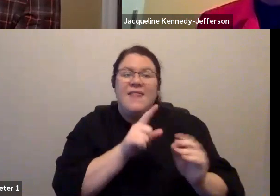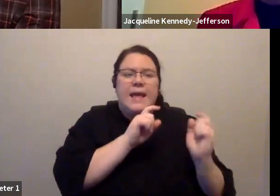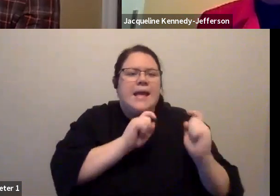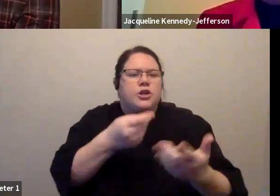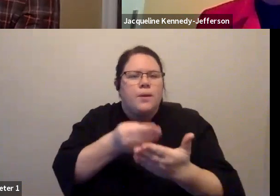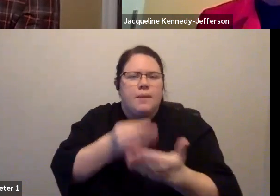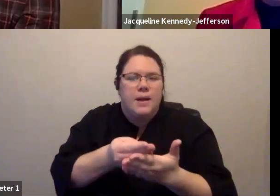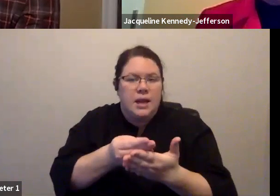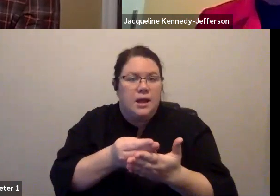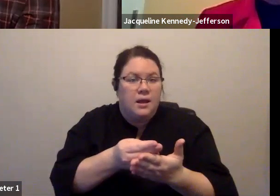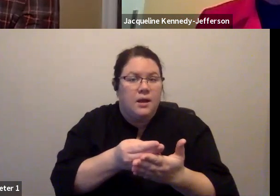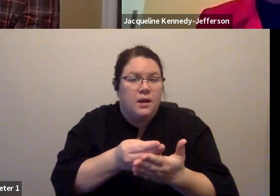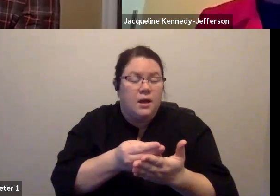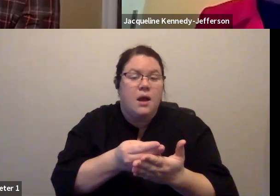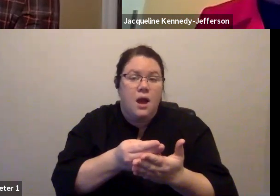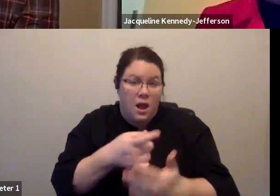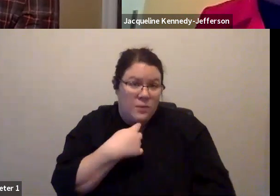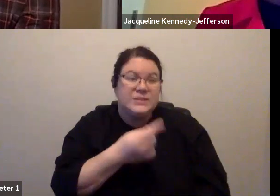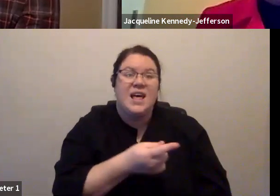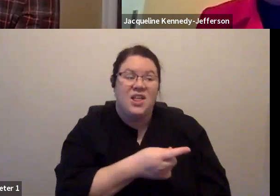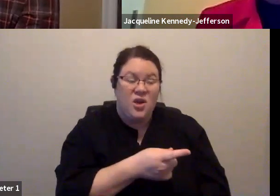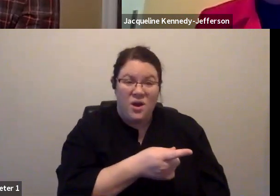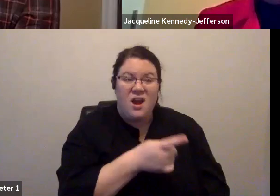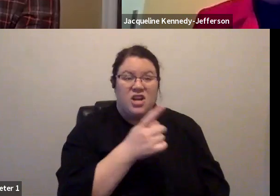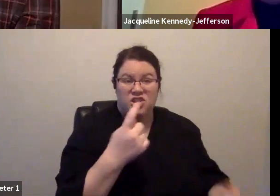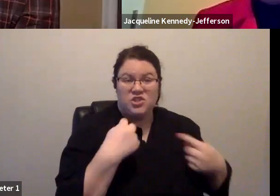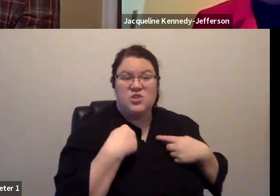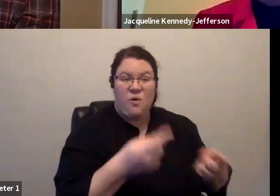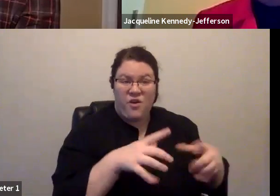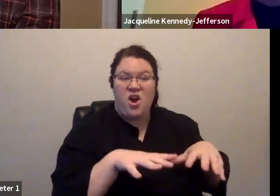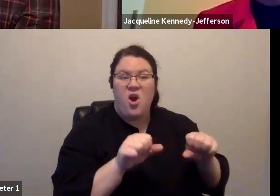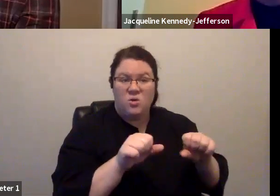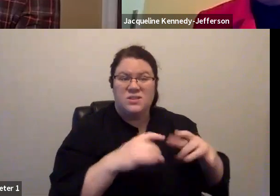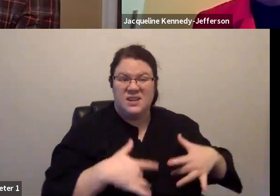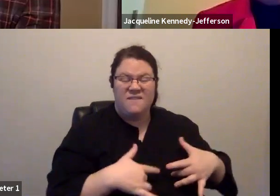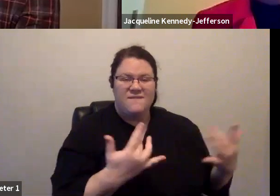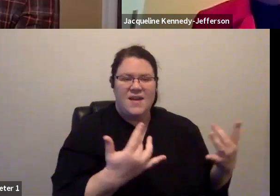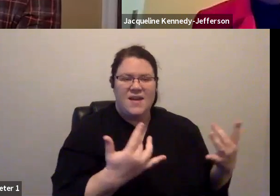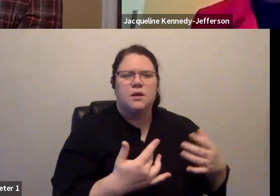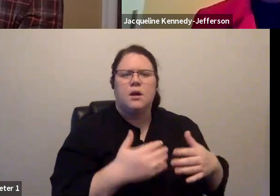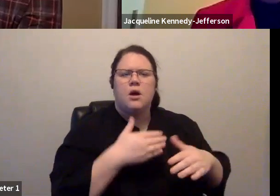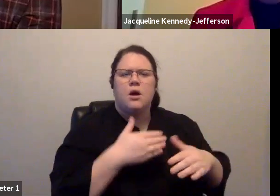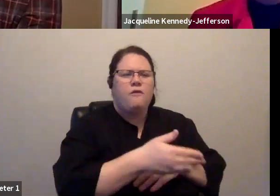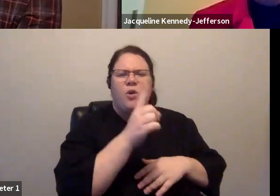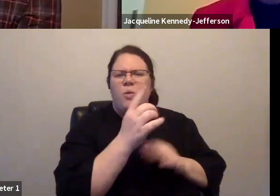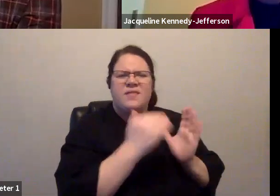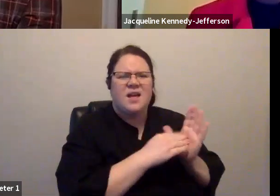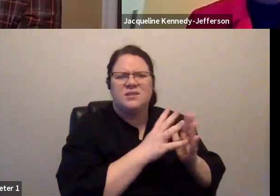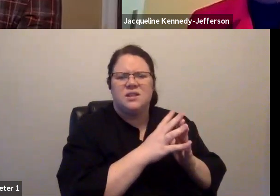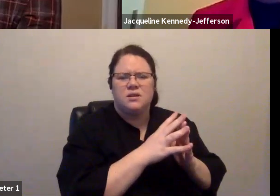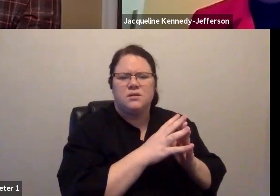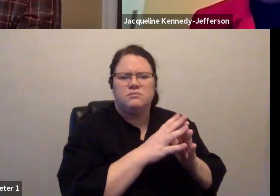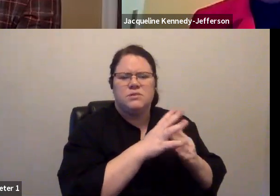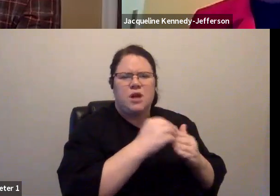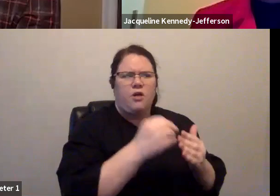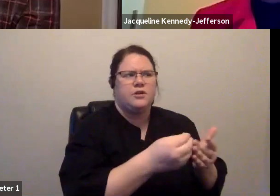have received several $1,000s worth of donations on a series that I think we're only on like episode 10 or